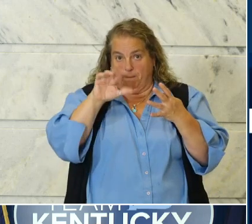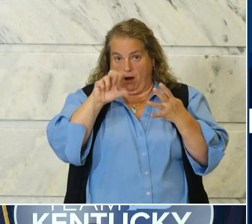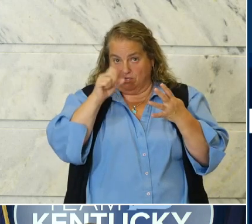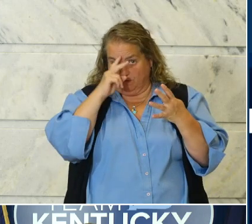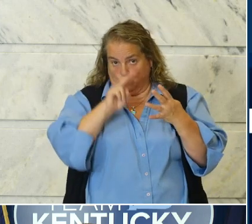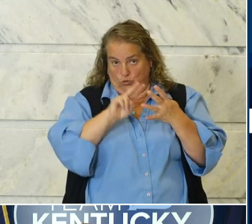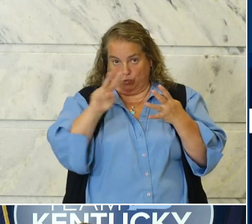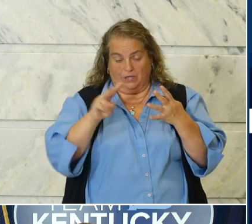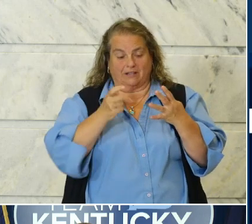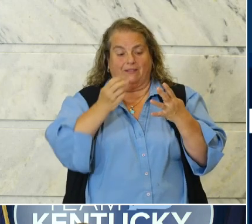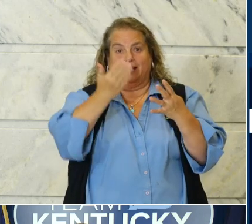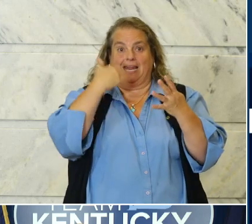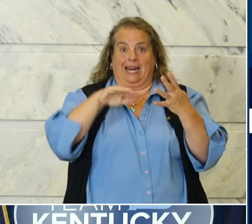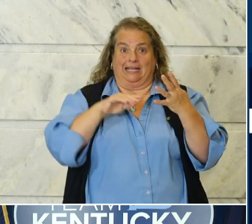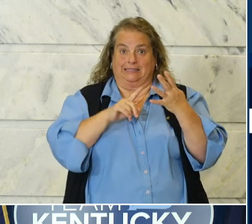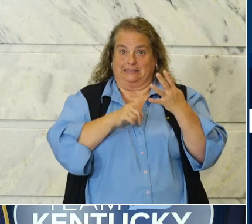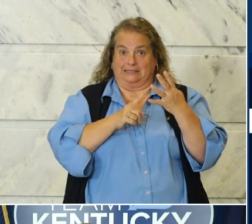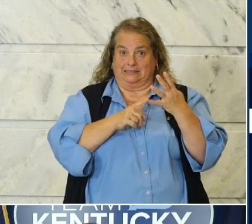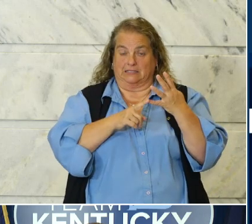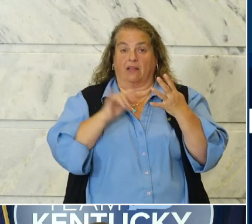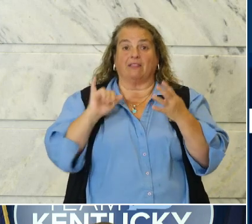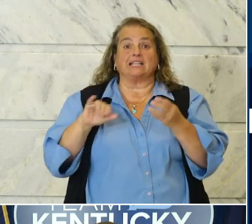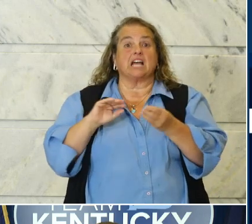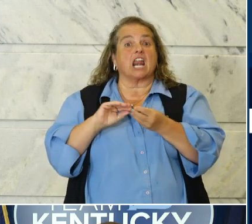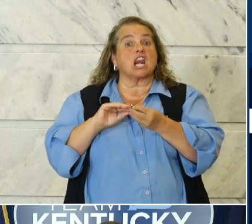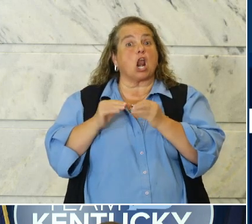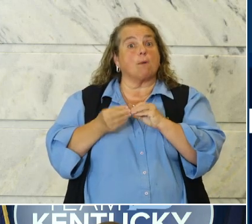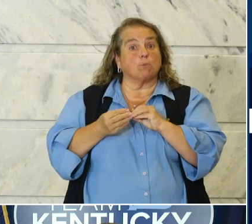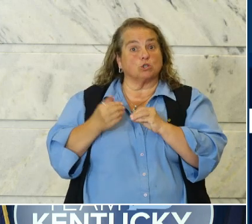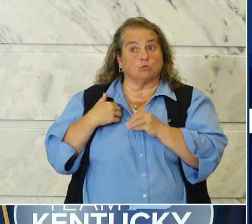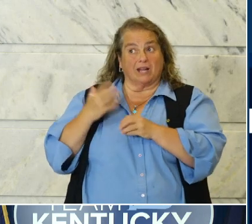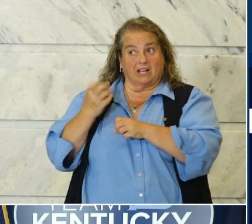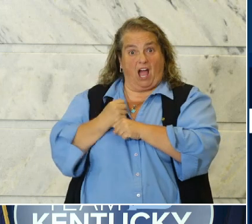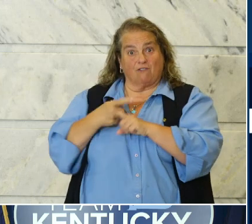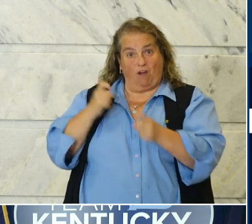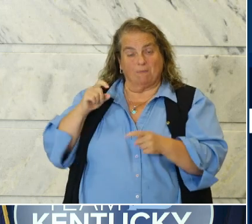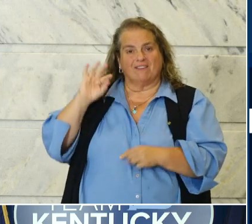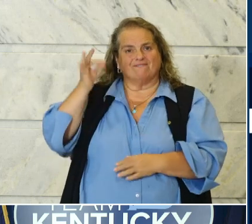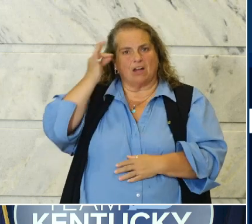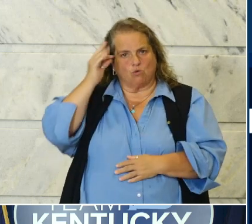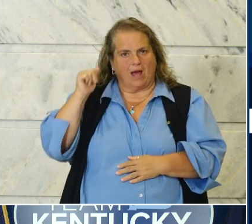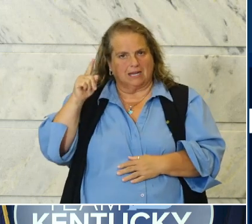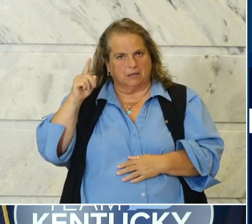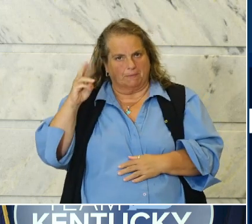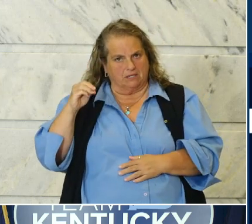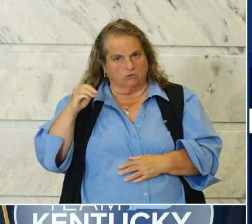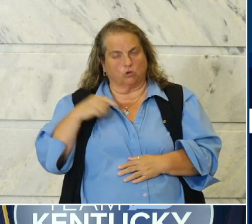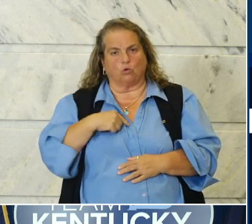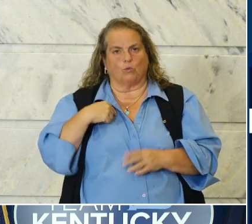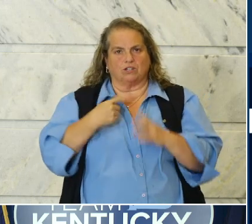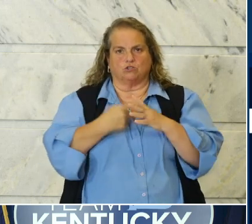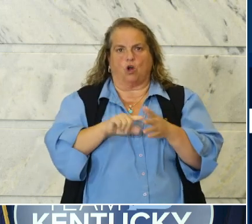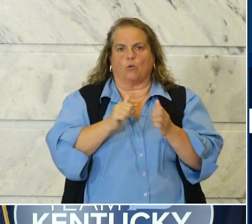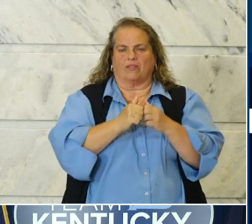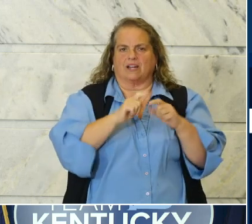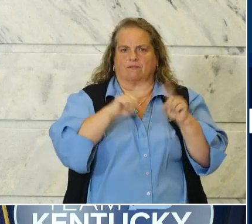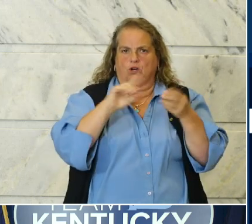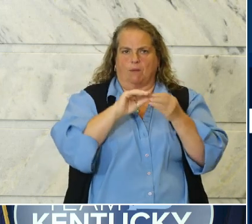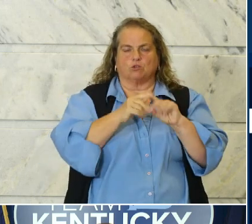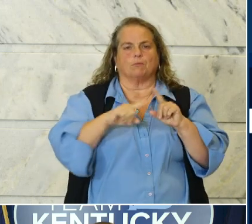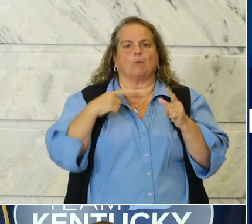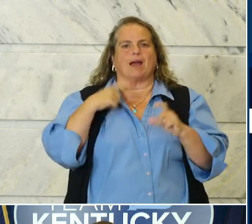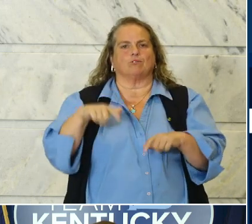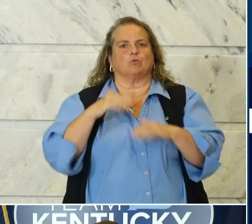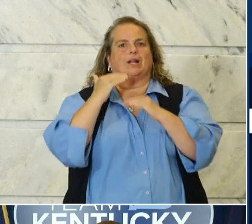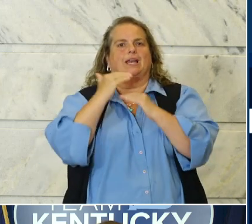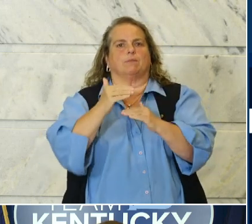and these numbers were created by the federal administration, we started out with different numbers, is limiting indoor restaurant capacity